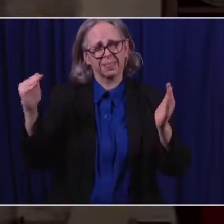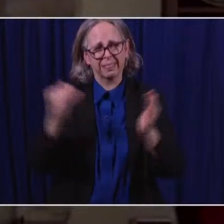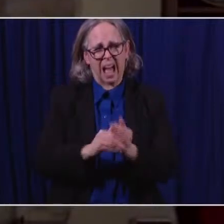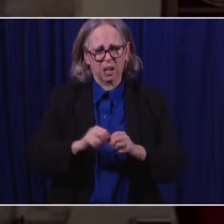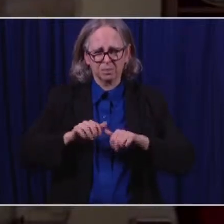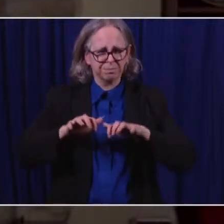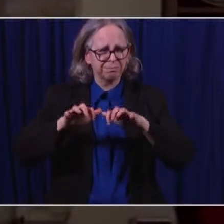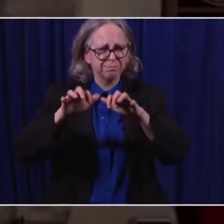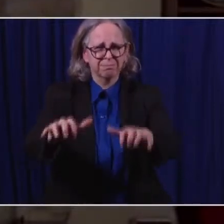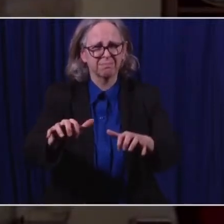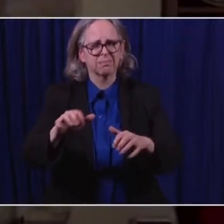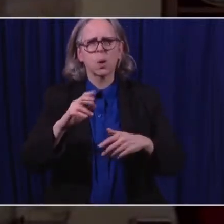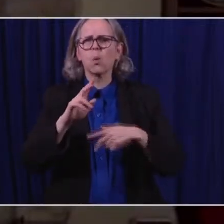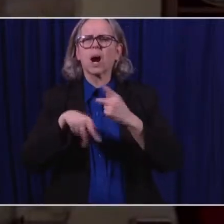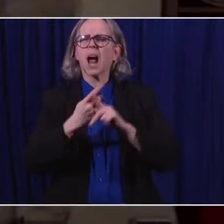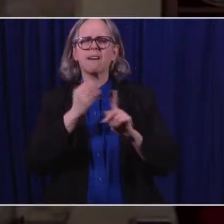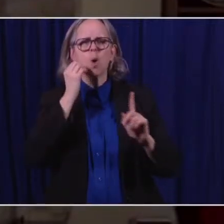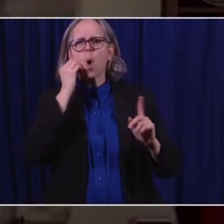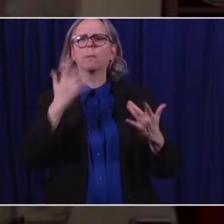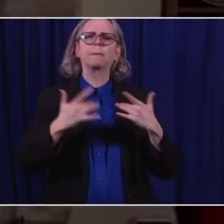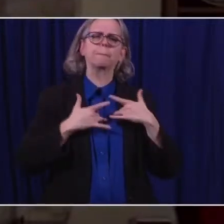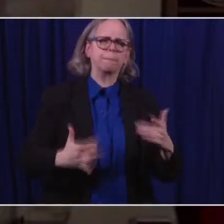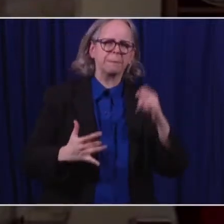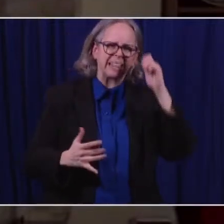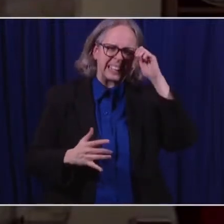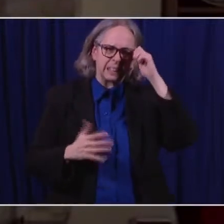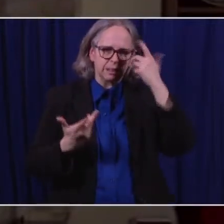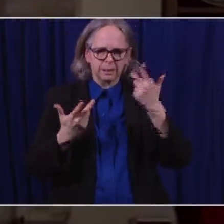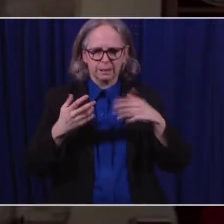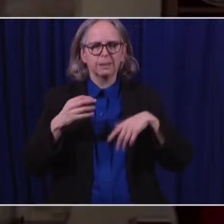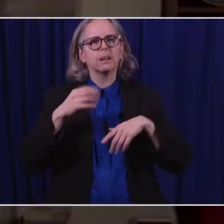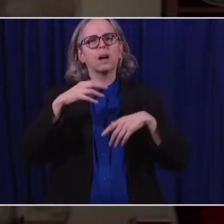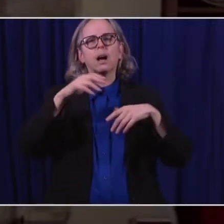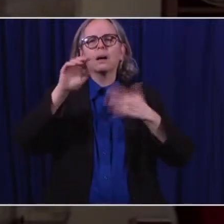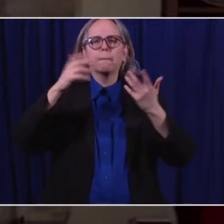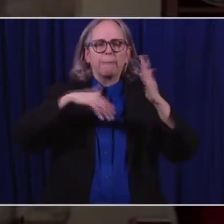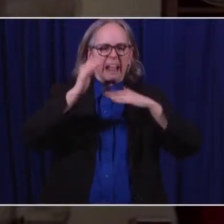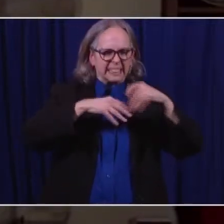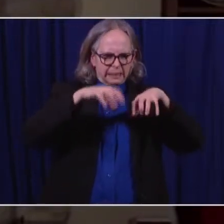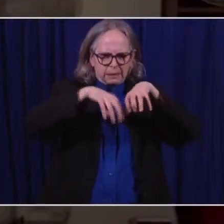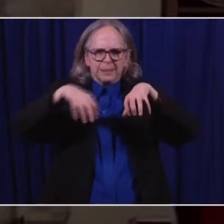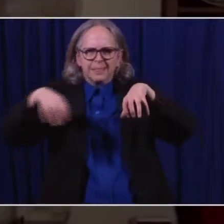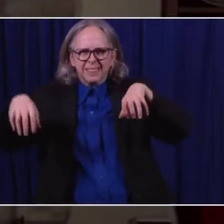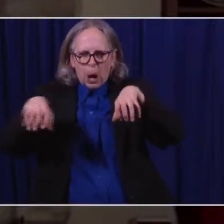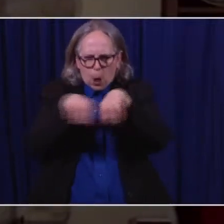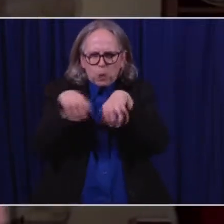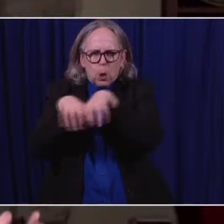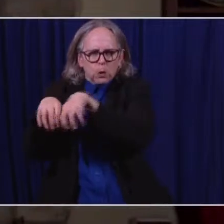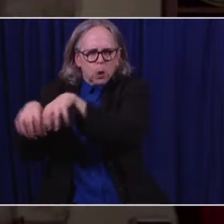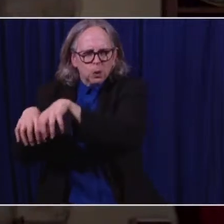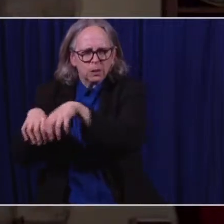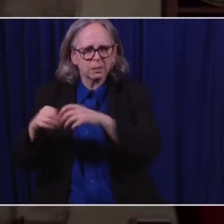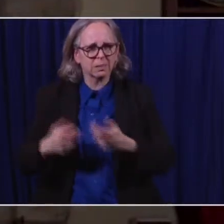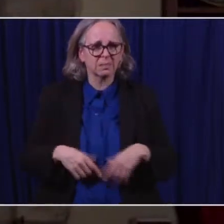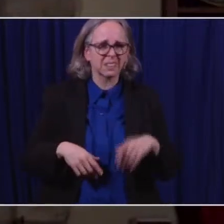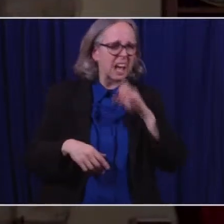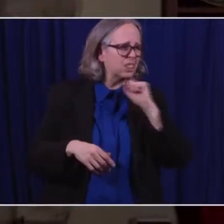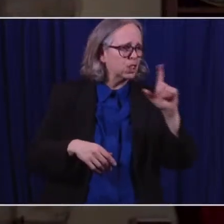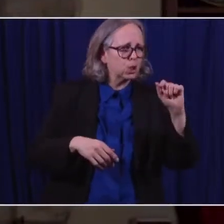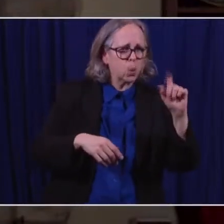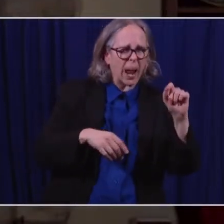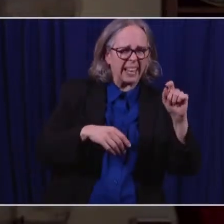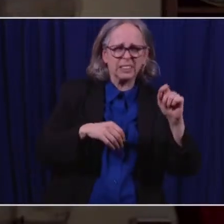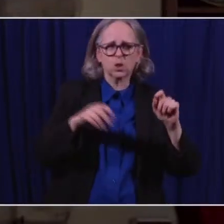often residential clusters, apartment buildings ranging in units from 20 to 100, 200, 300, and even